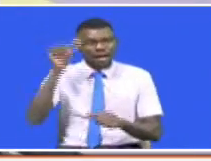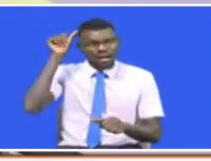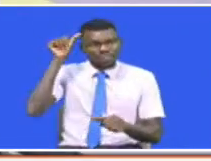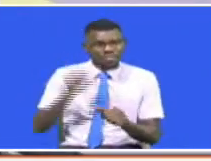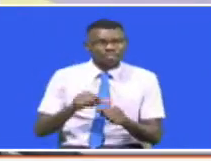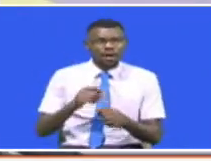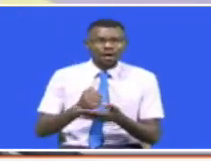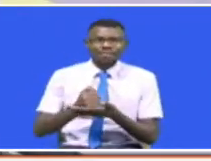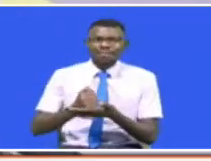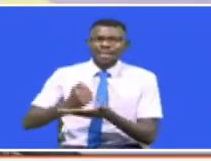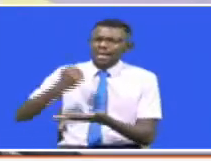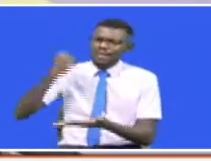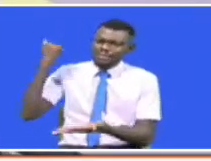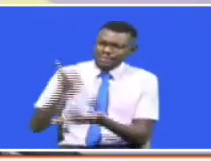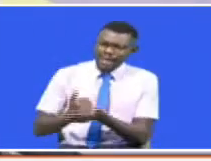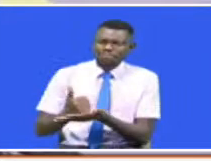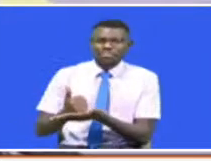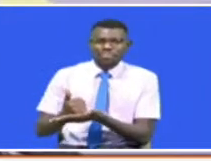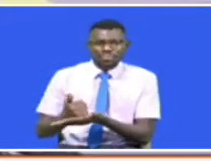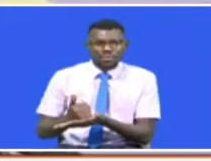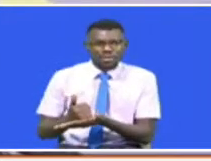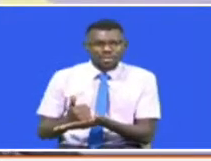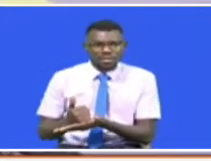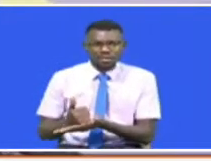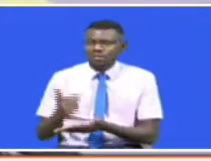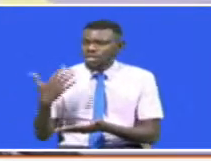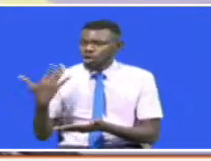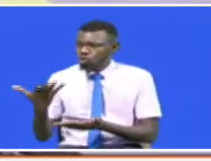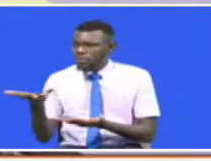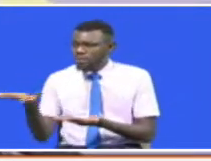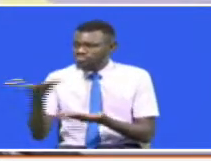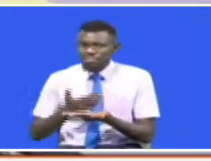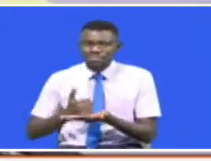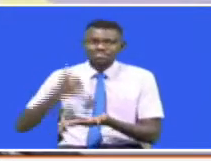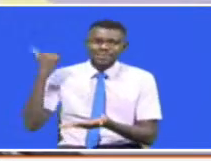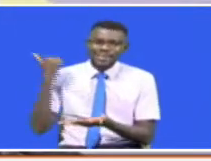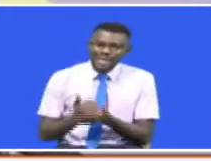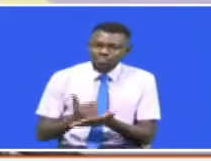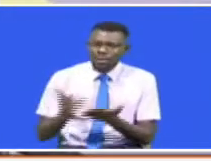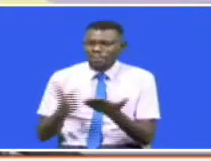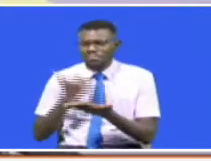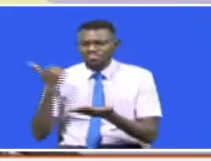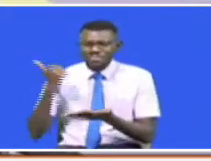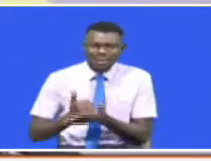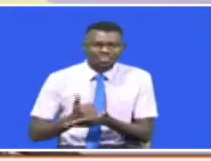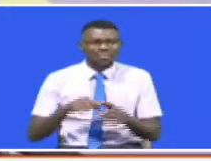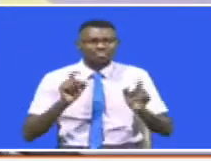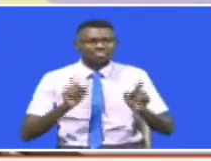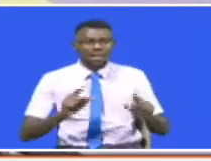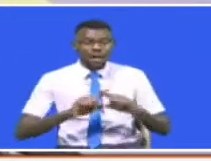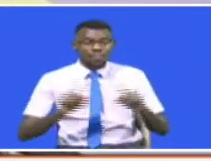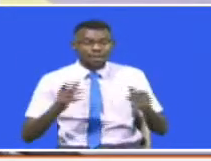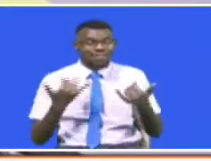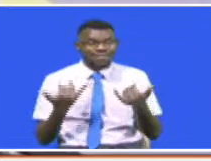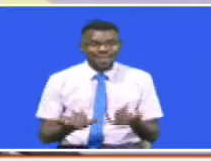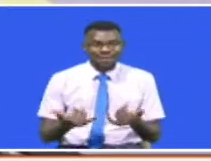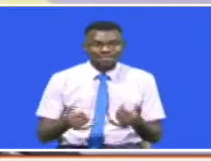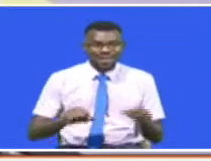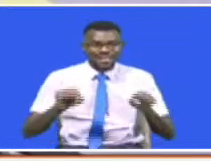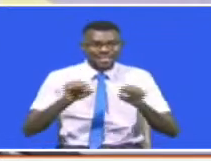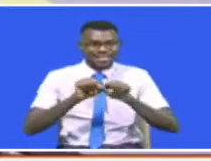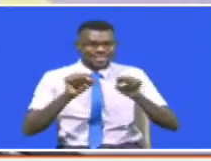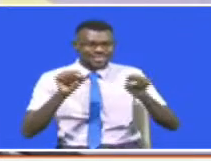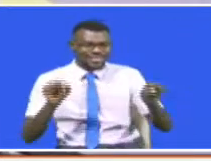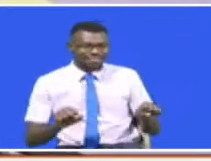stamp. You know, every document has to have a... Today, the system